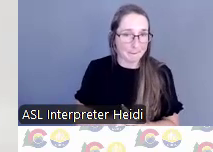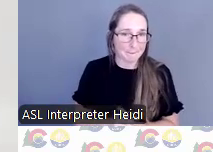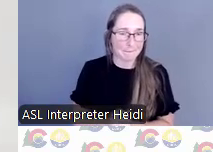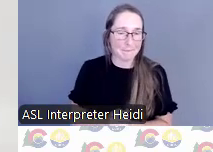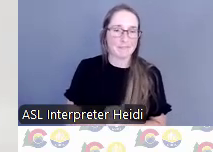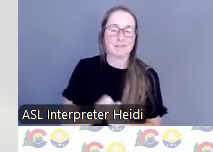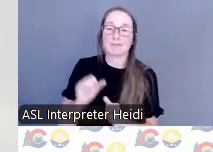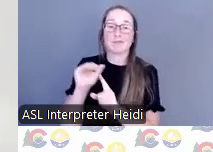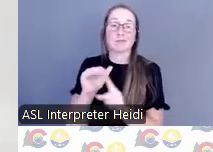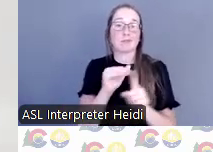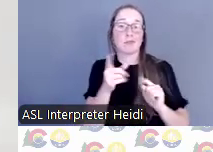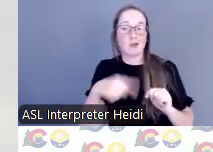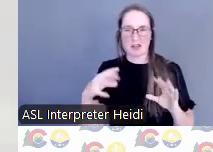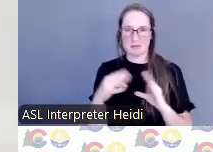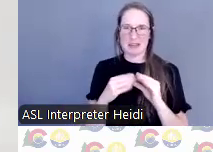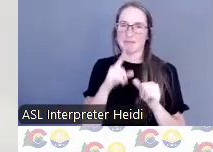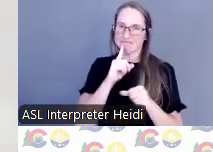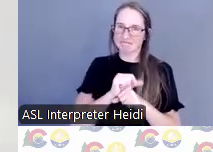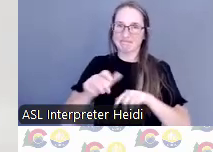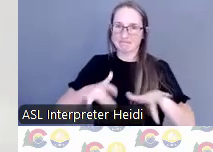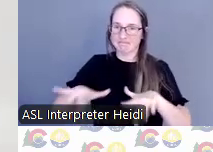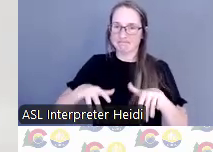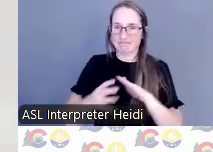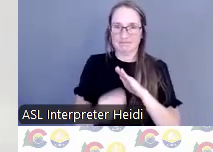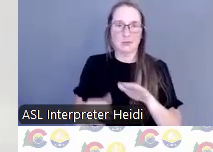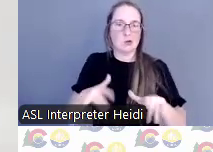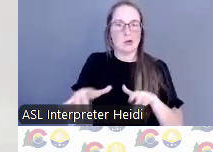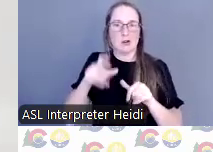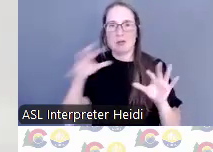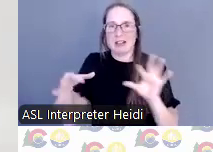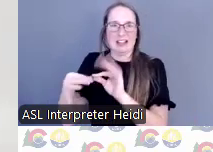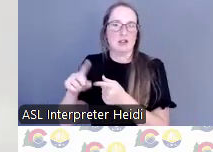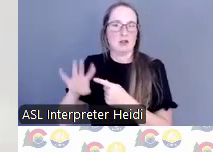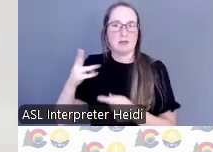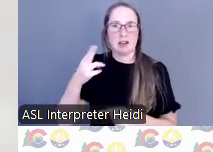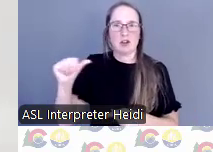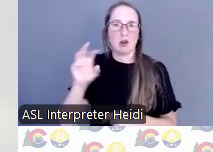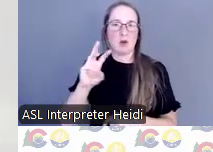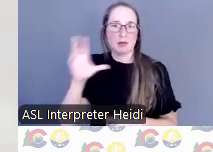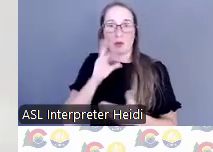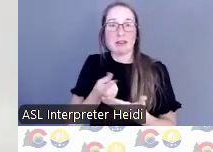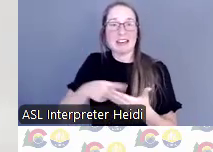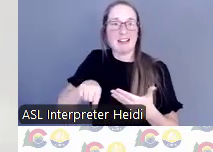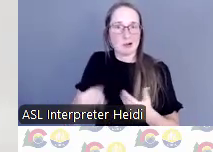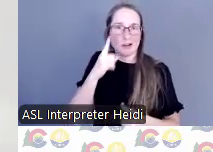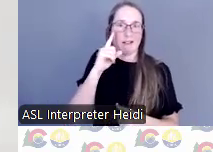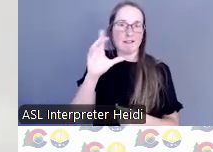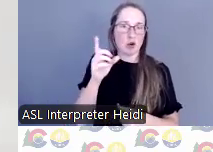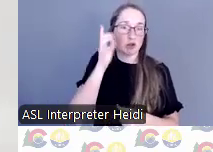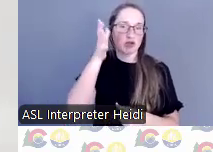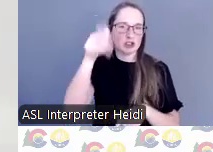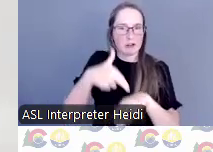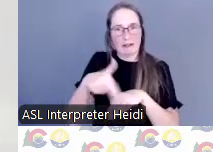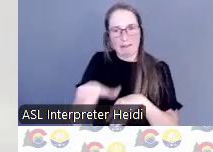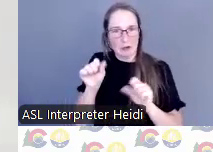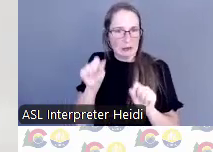Just want to remind everybody that the meeting is being recorded, and the recording will be linked on the BHA website next week for future reference